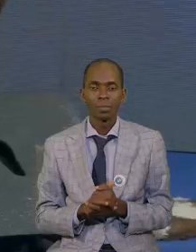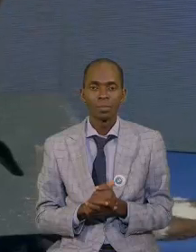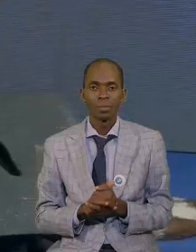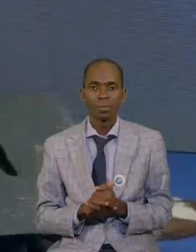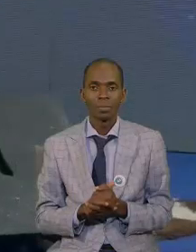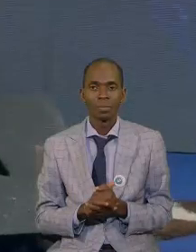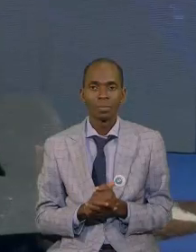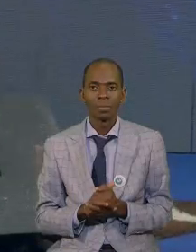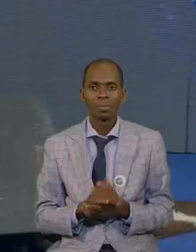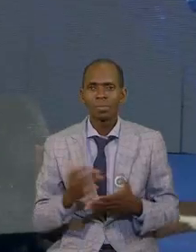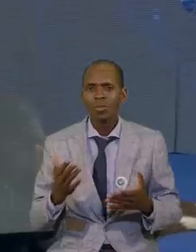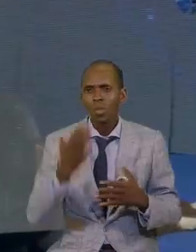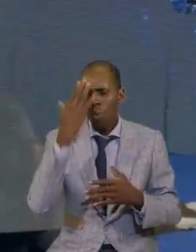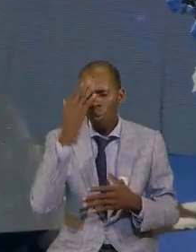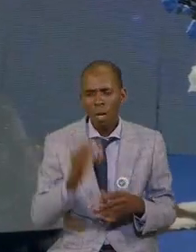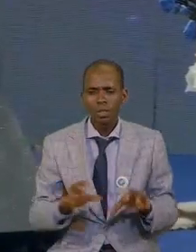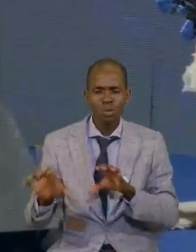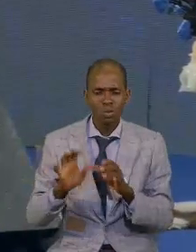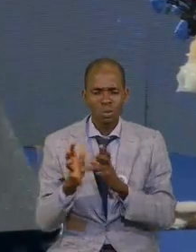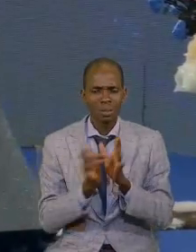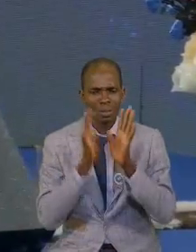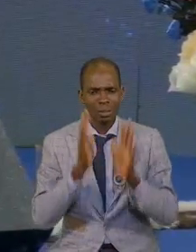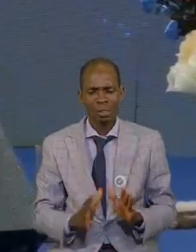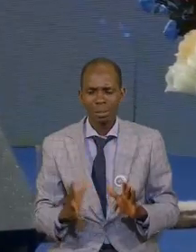Why do Christians throw the key away?